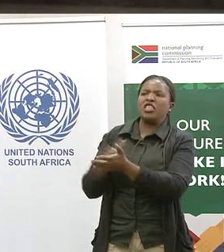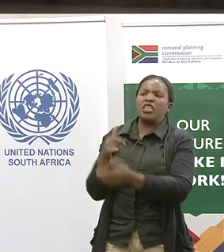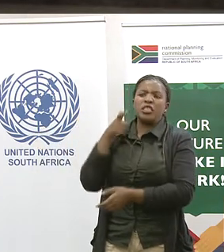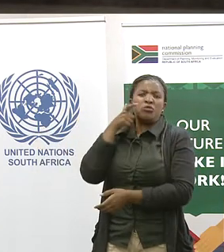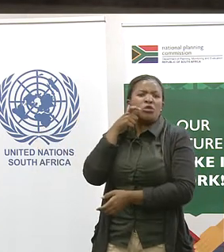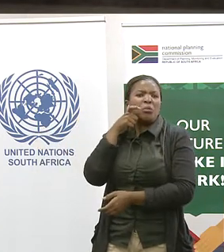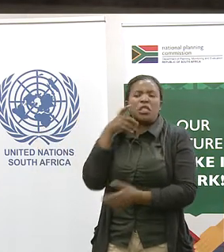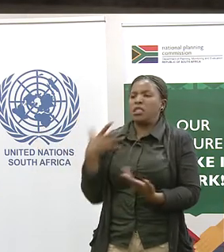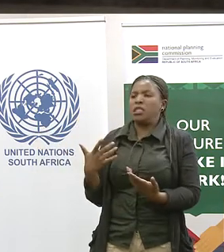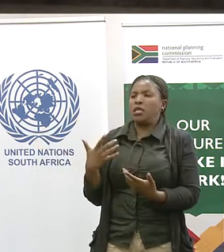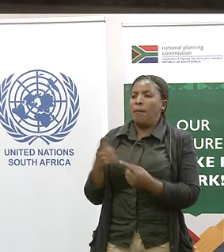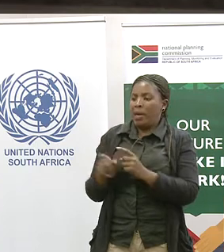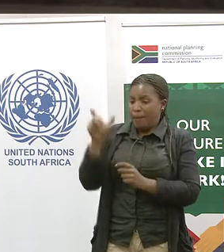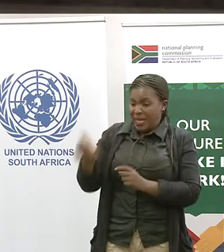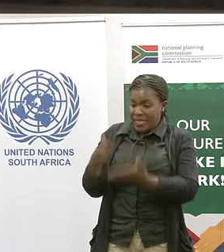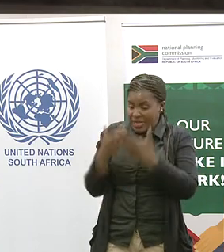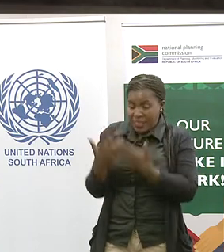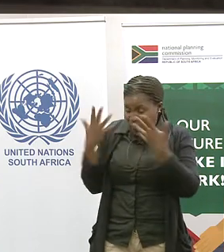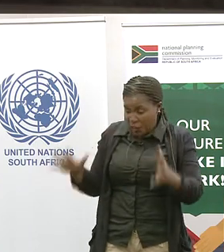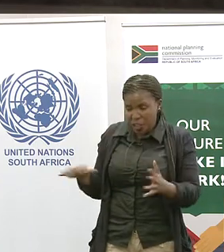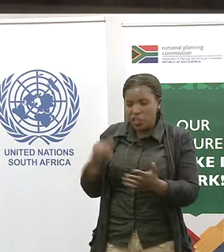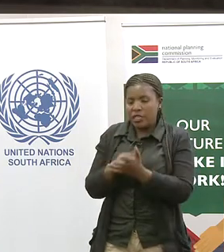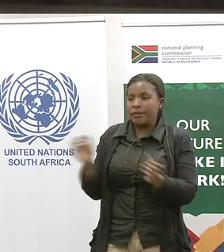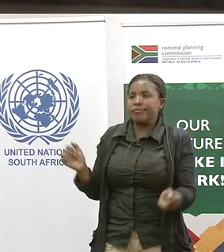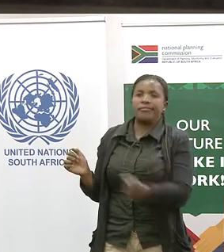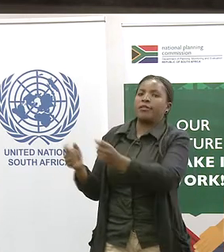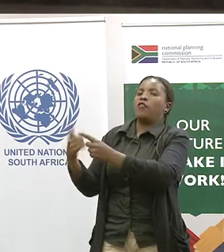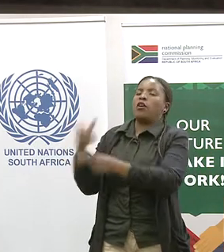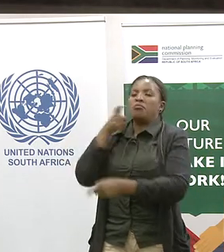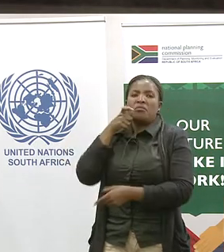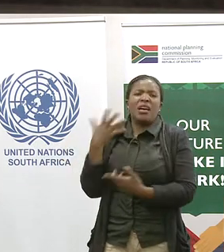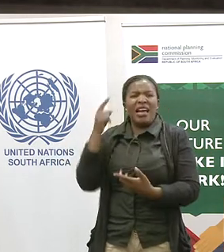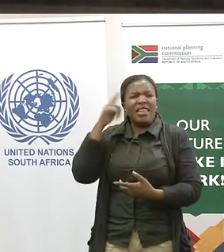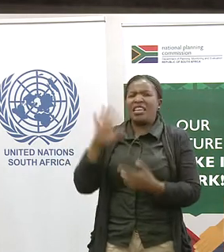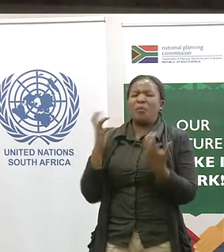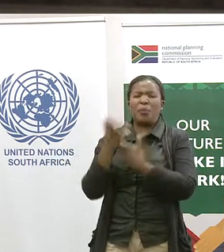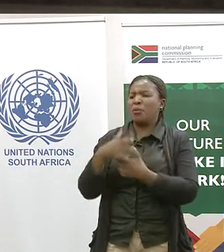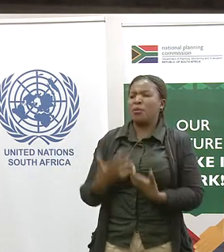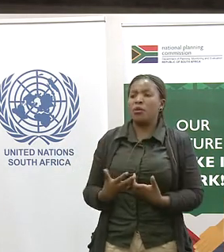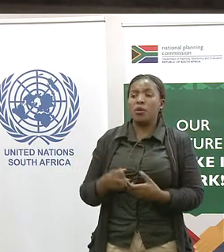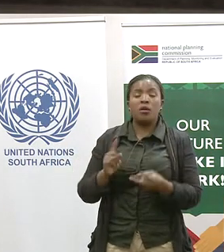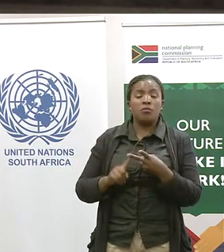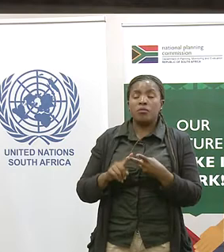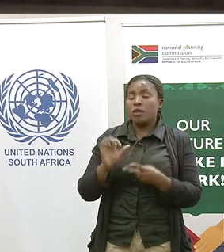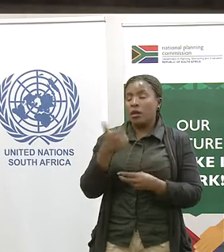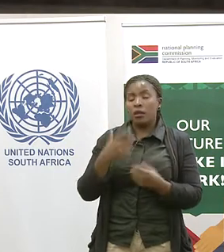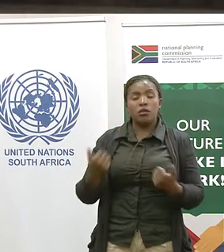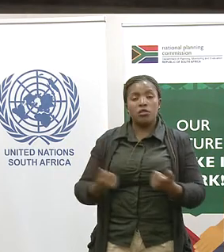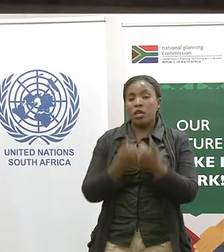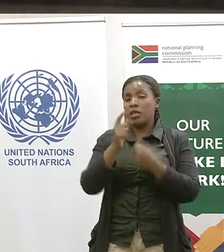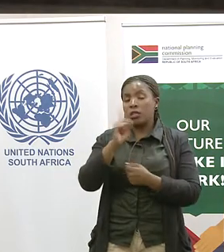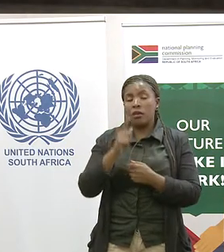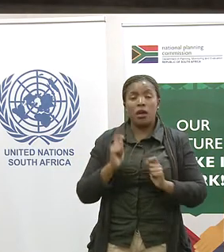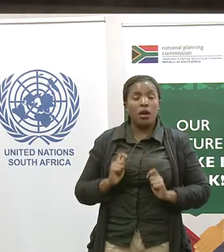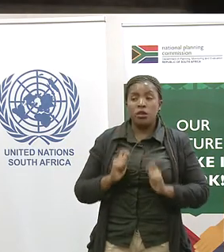me doesn't make sense. We've got a challenge, a big challenge with transport. Transport is a big challenge. I don't know how